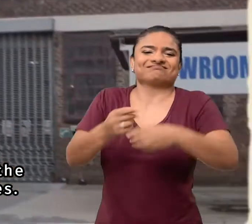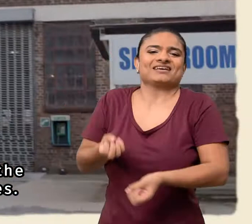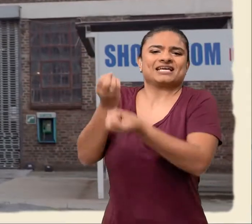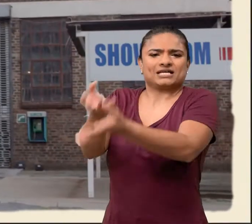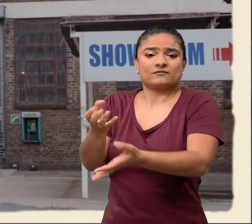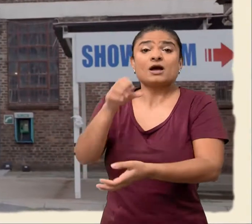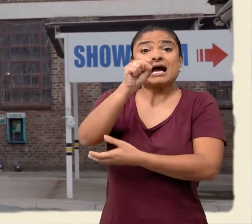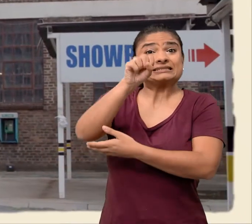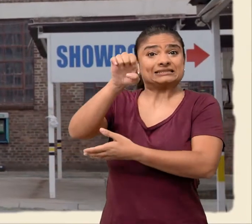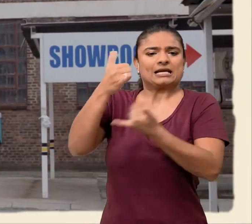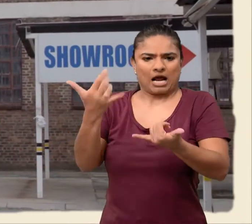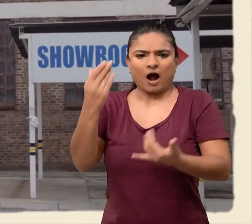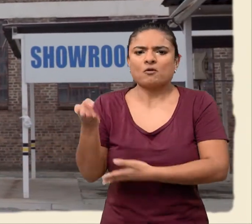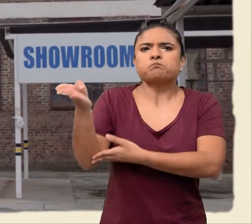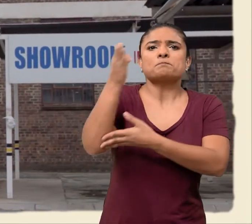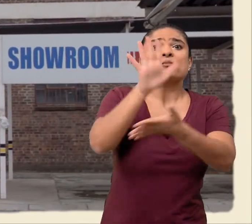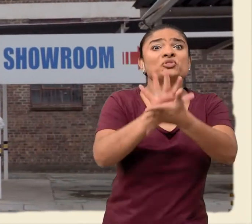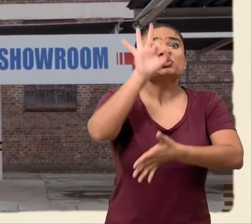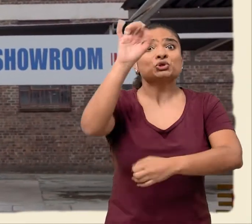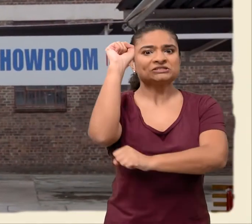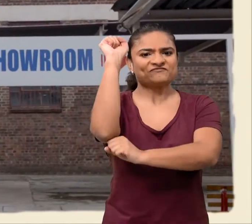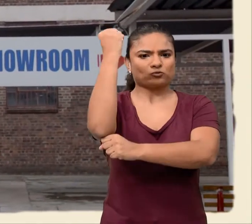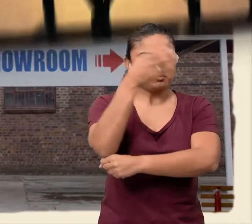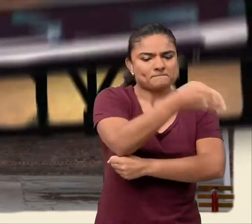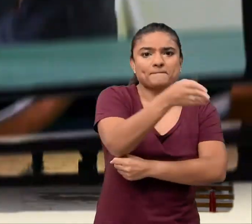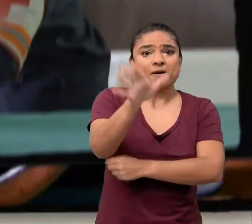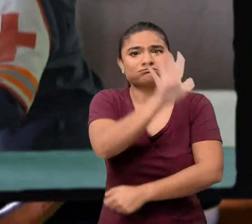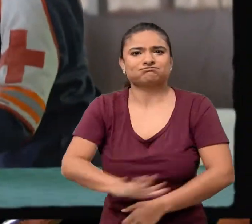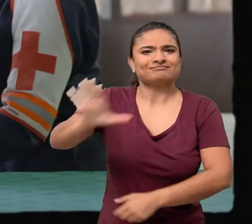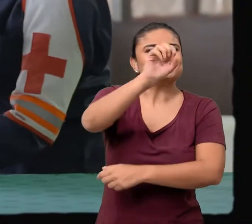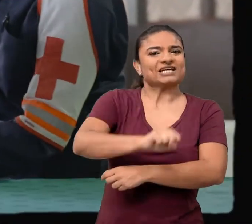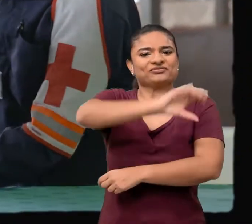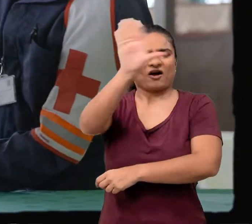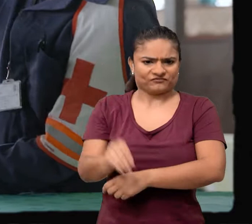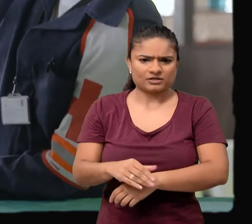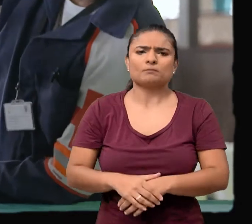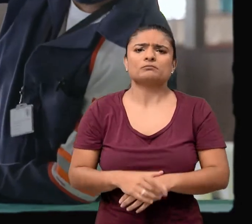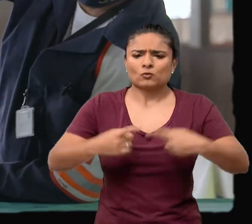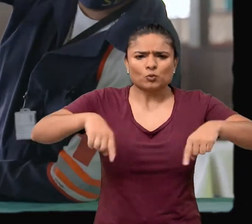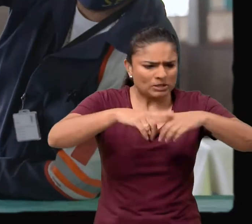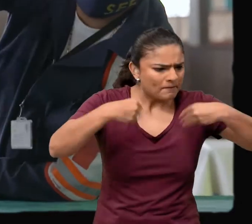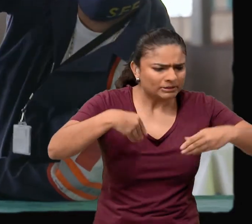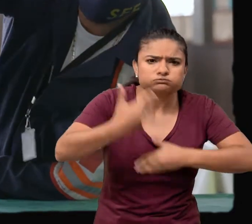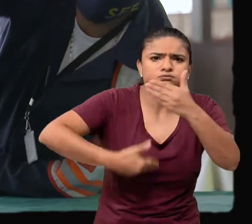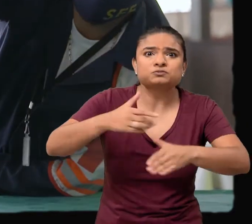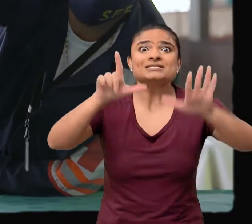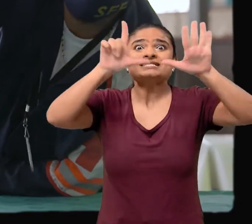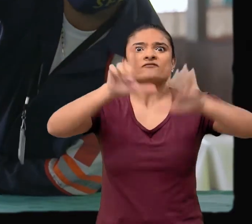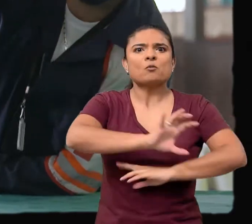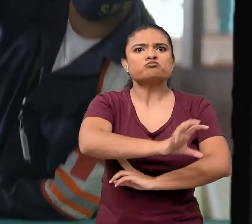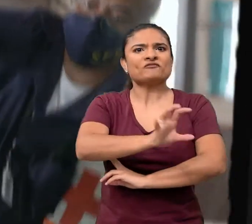disabilities. SEE currently has 13 factories across South Africa, operating in 7 of the 9